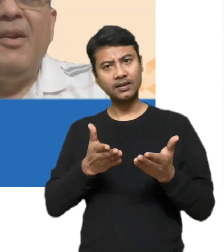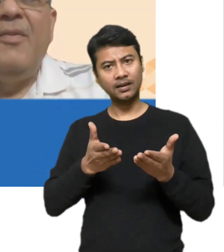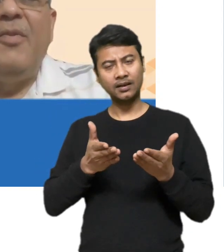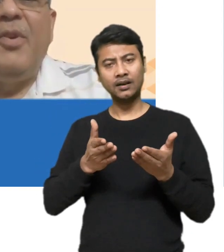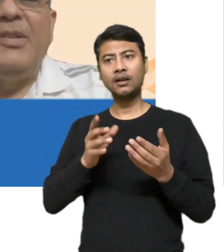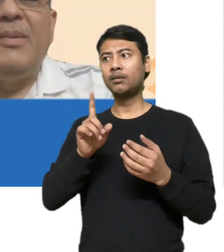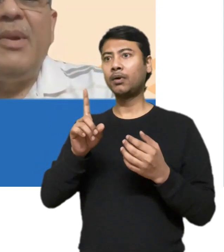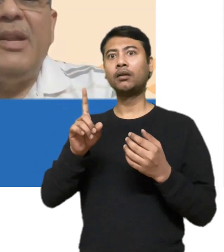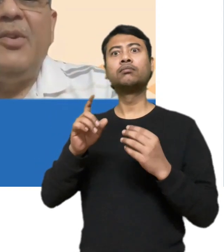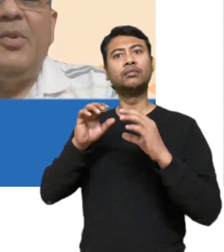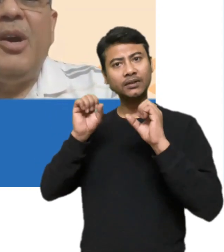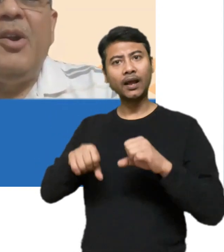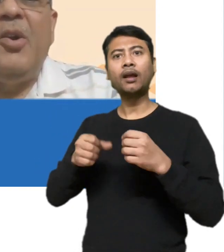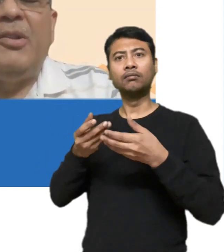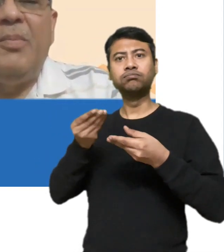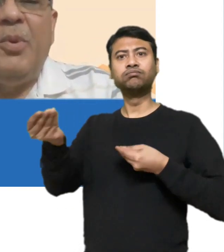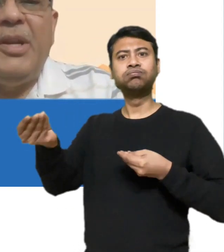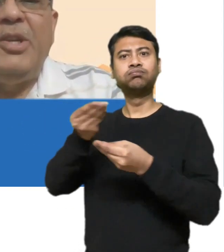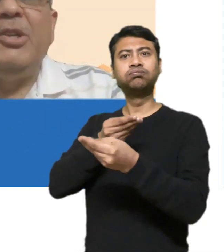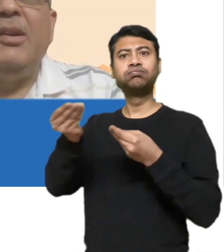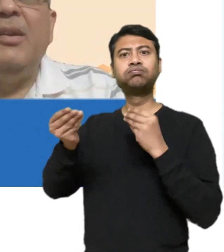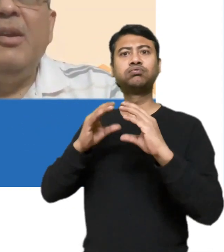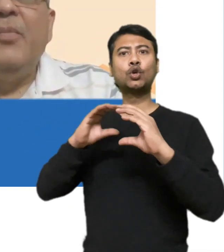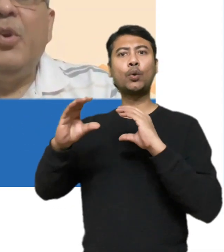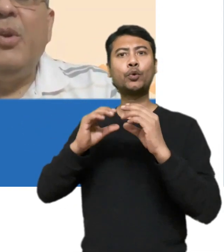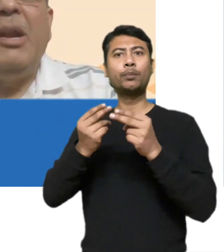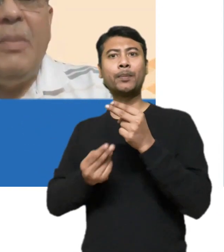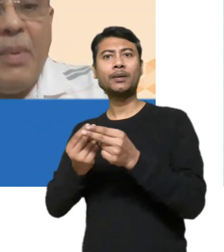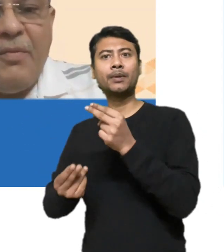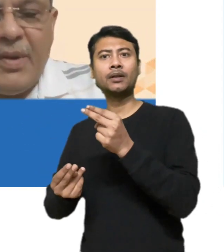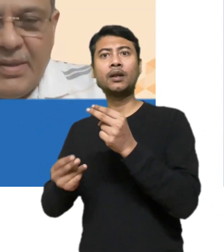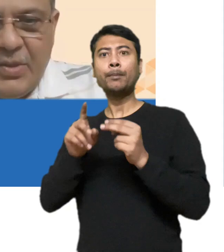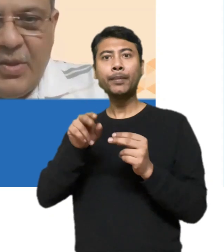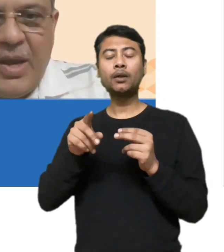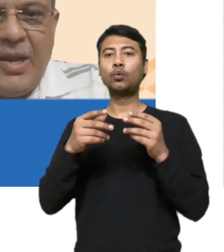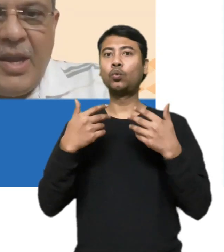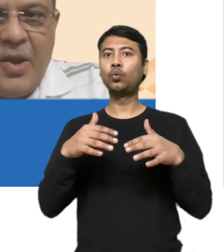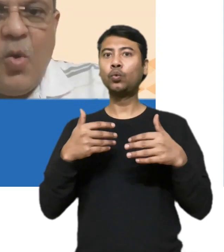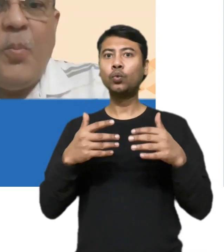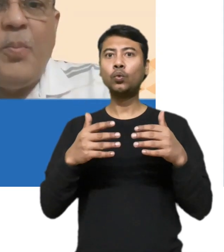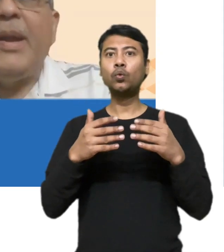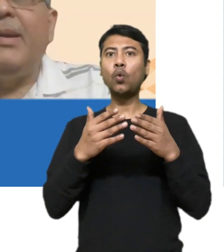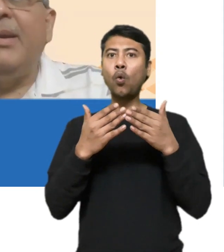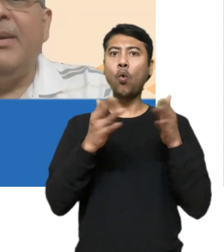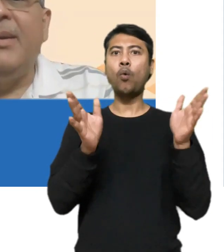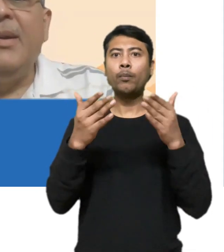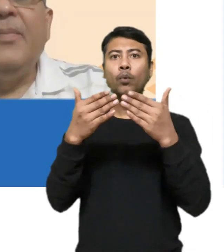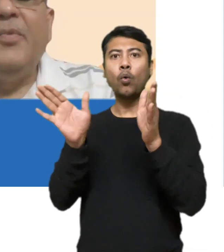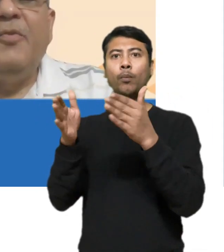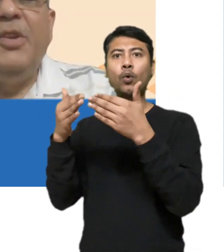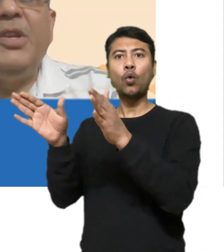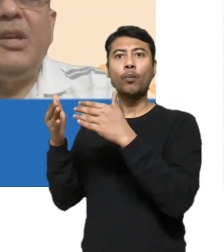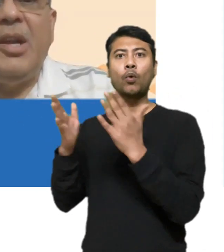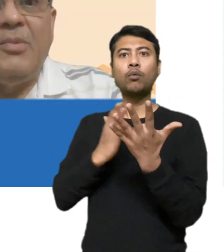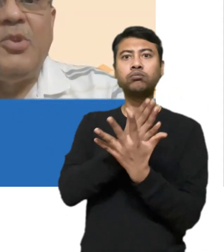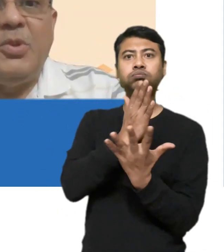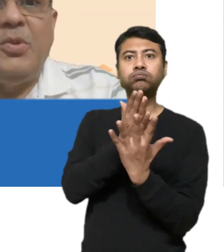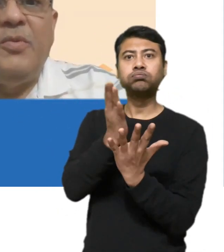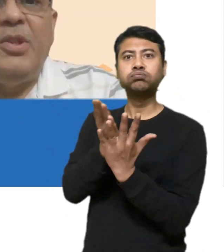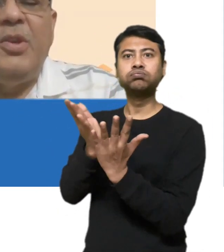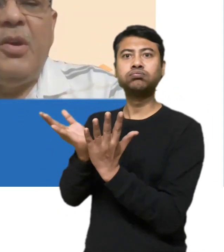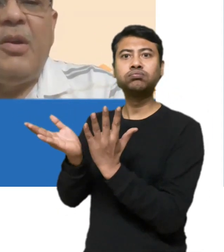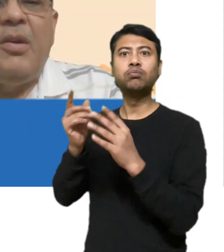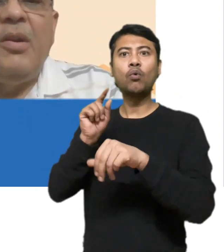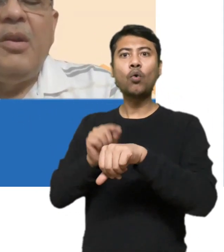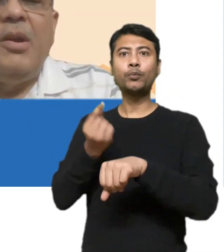forward for somebody to unlock the potential on multiple fronts. So I hope that vision comes